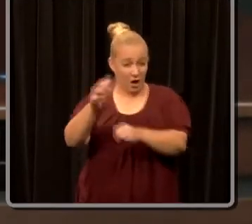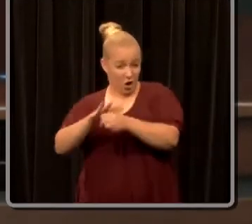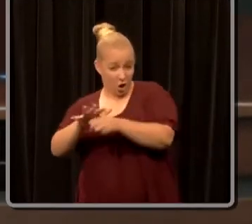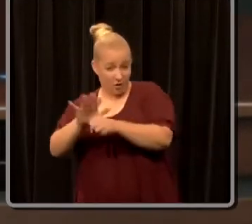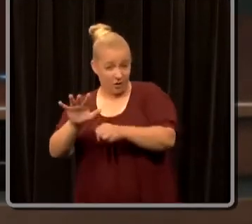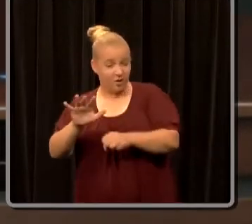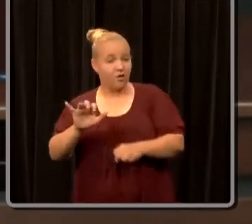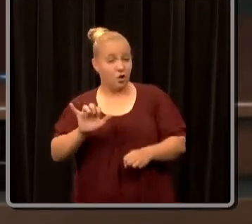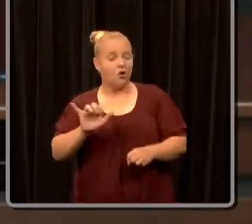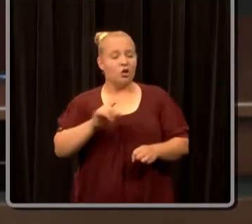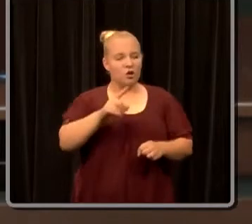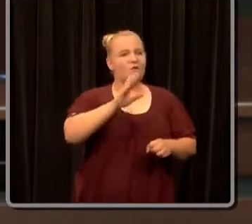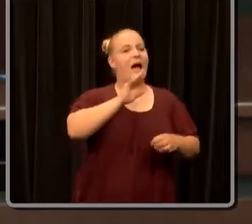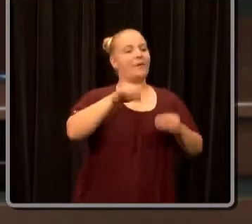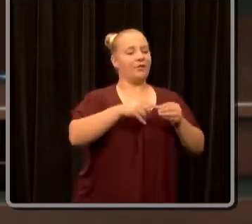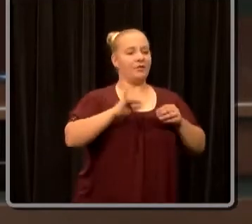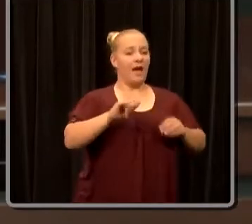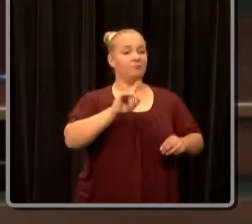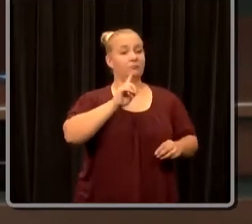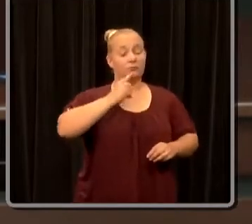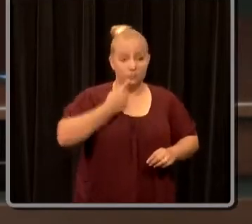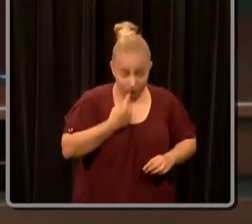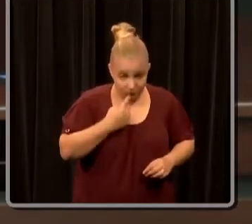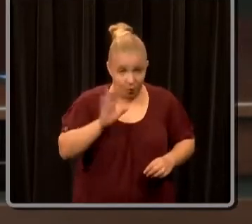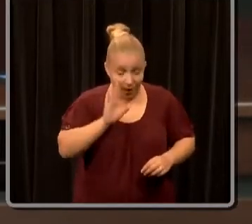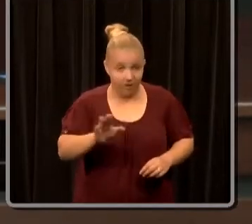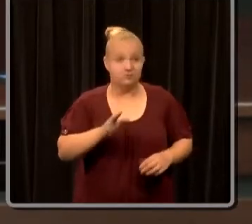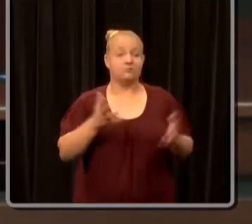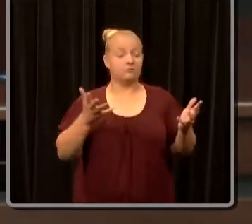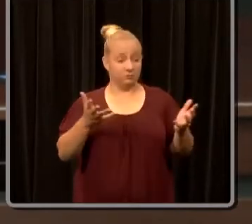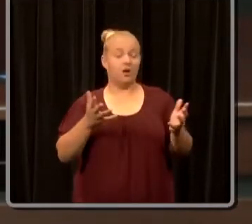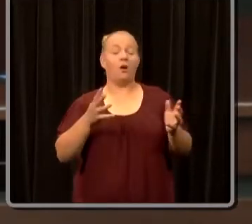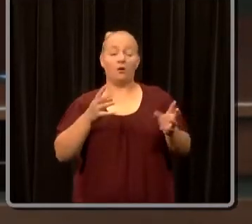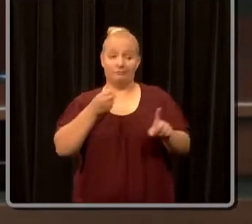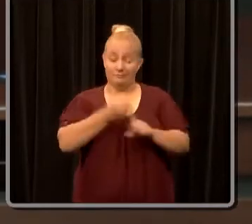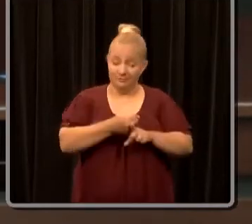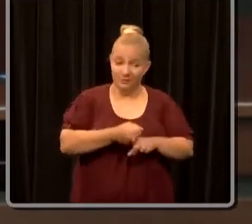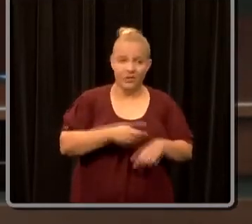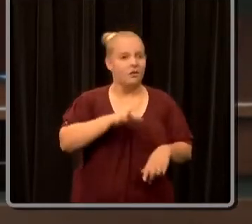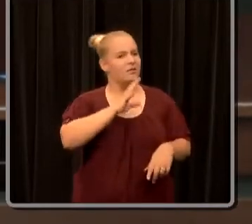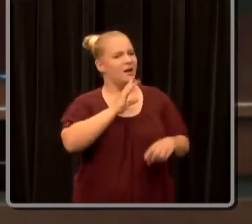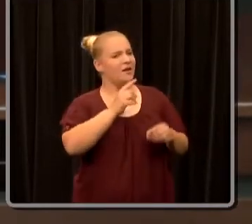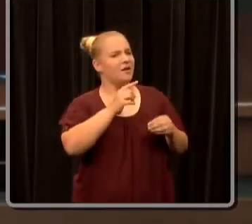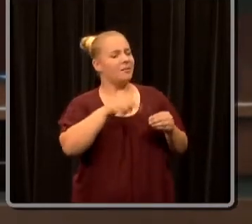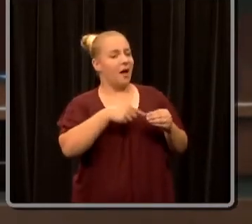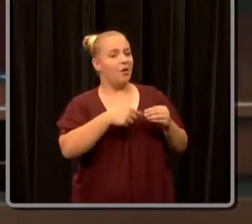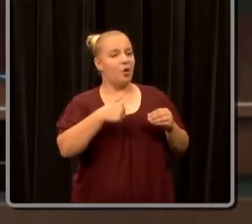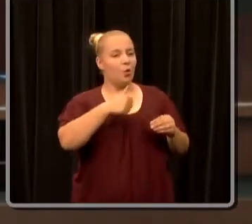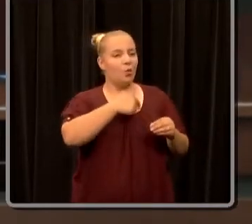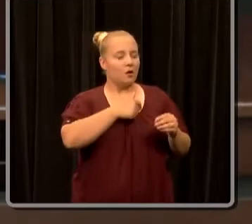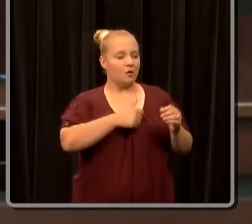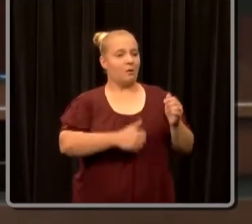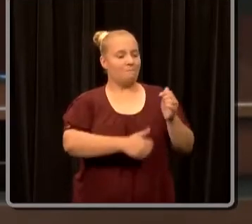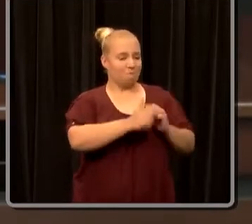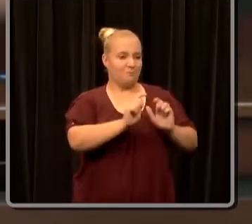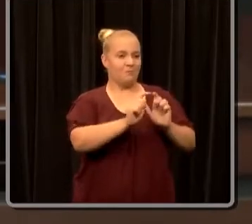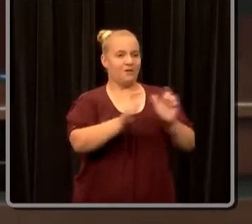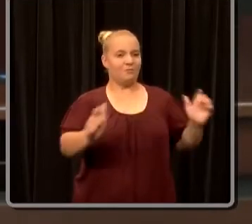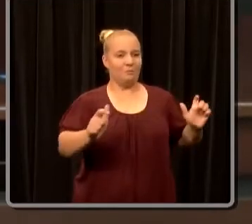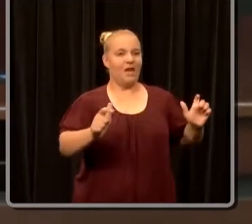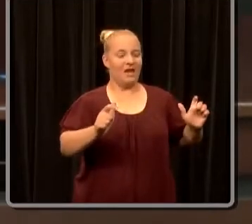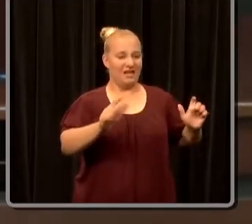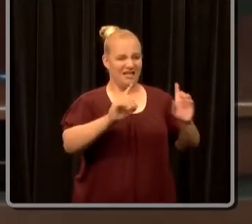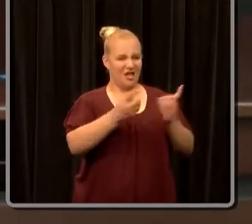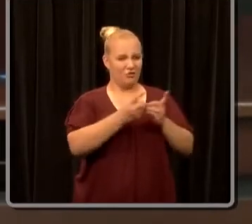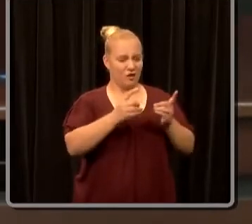talk a little bit about that? Because that really moves. You know, you talk a lot of times, Matt used to, is we're the largest network in the metro area,